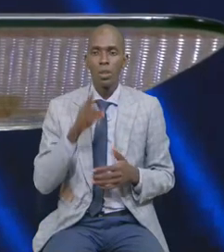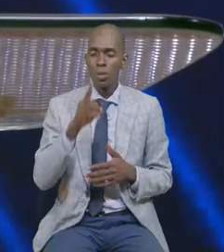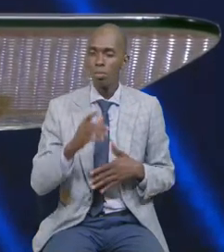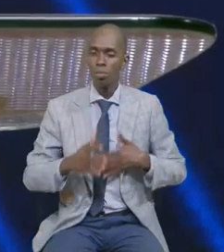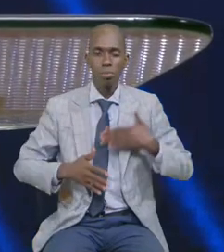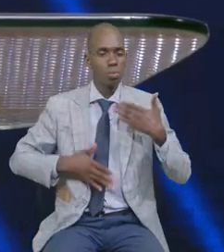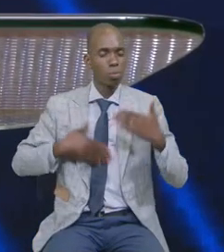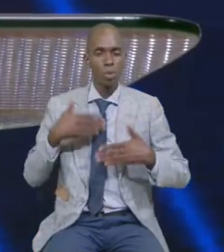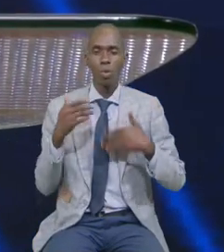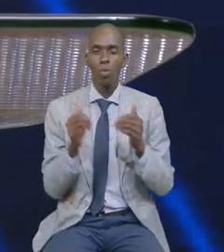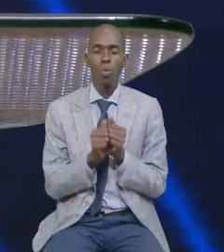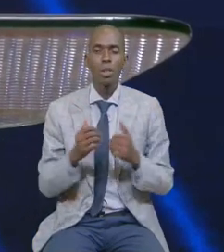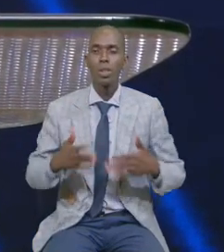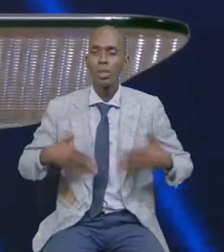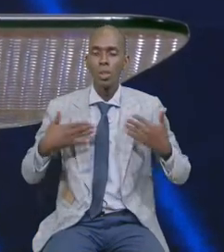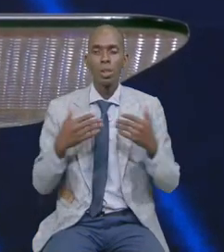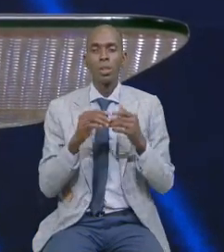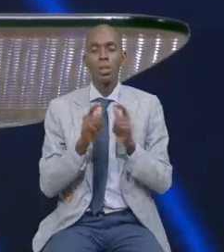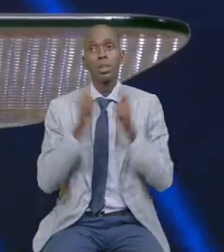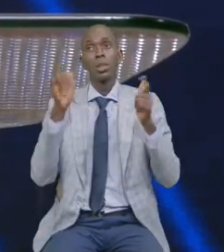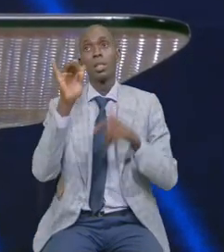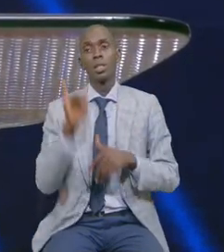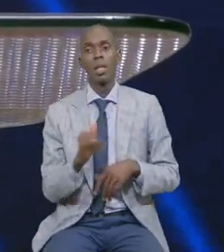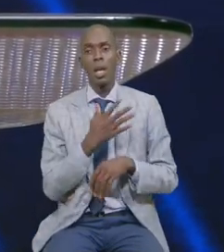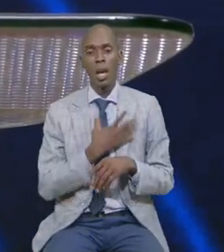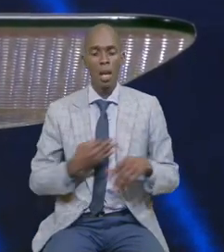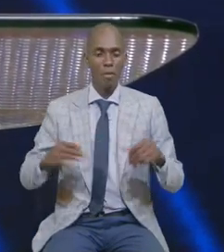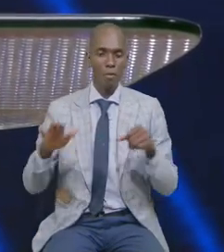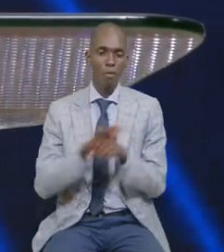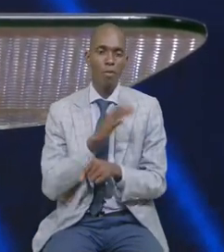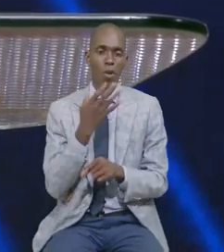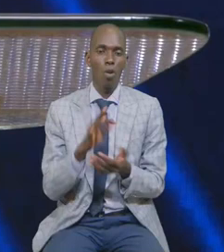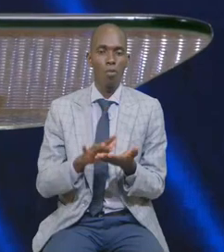rejoice with joy unspeakable and full of glory.